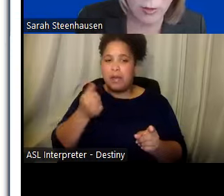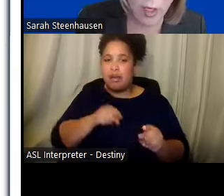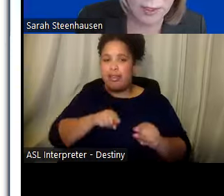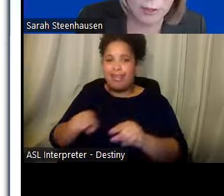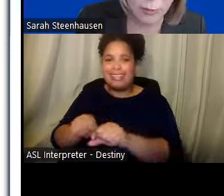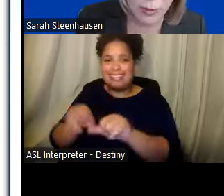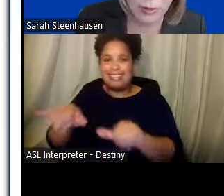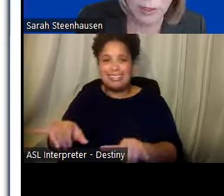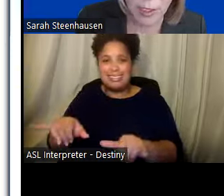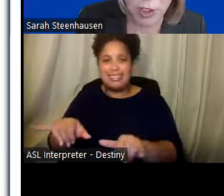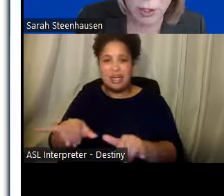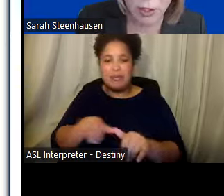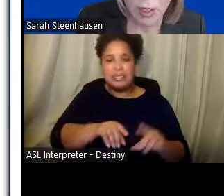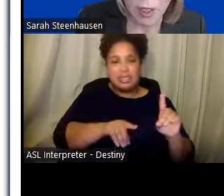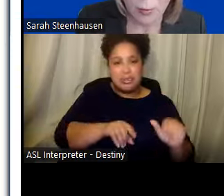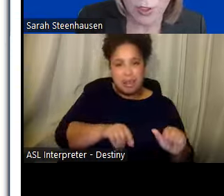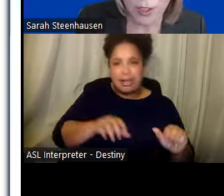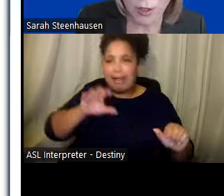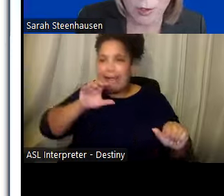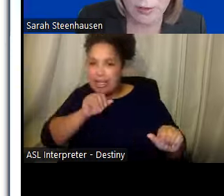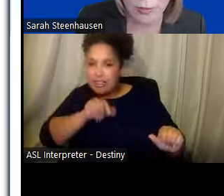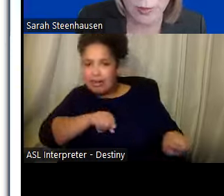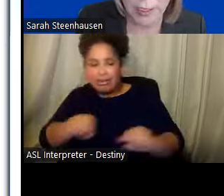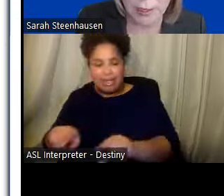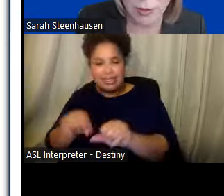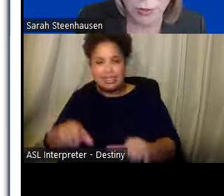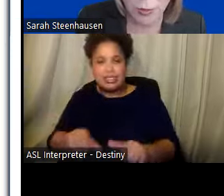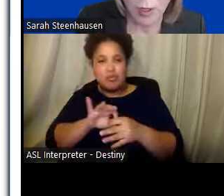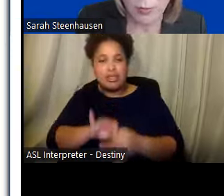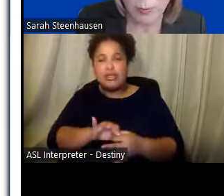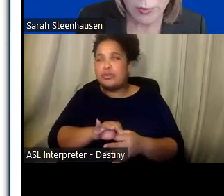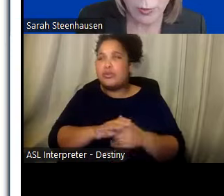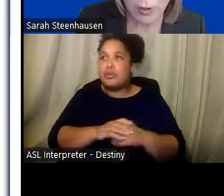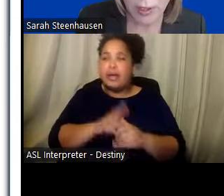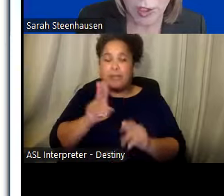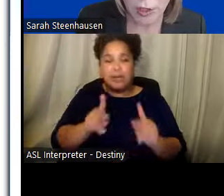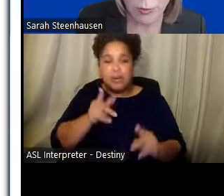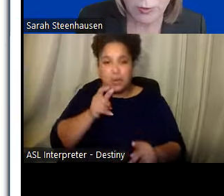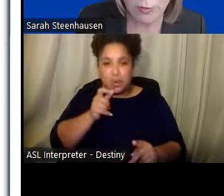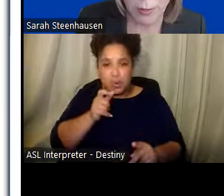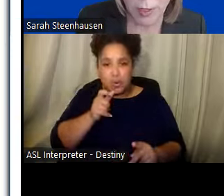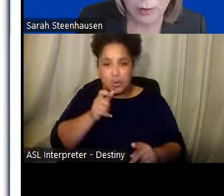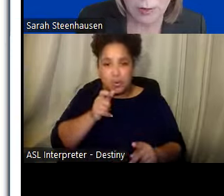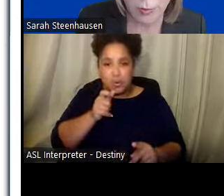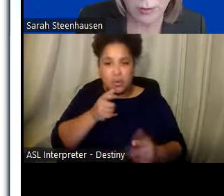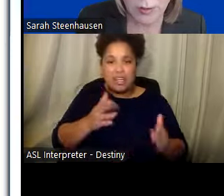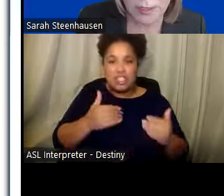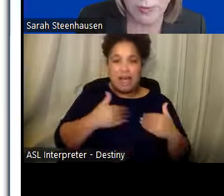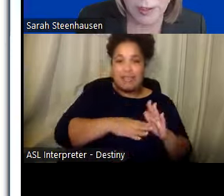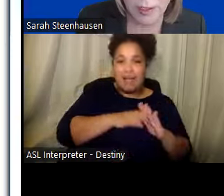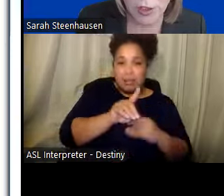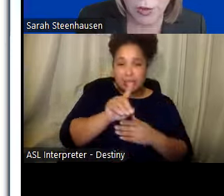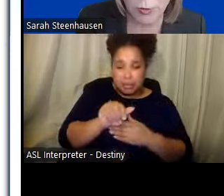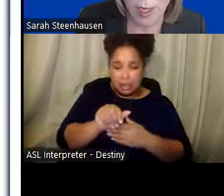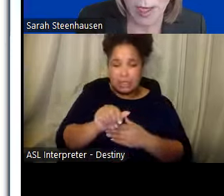systems across disability and aging, particularly as it relates to people who are aging with developmental disabilities